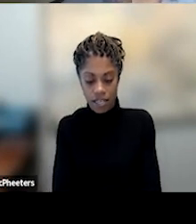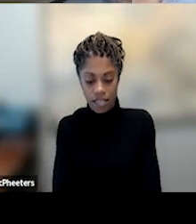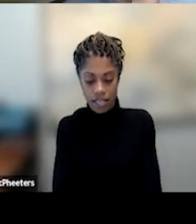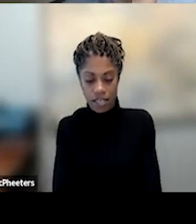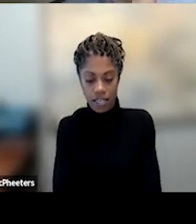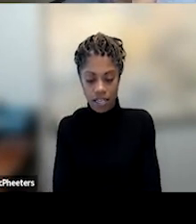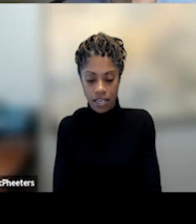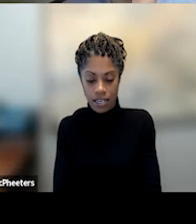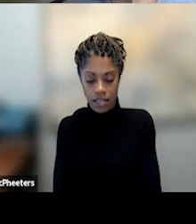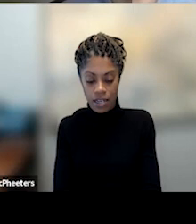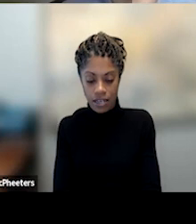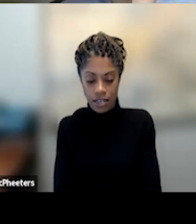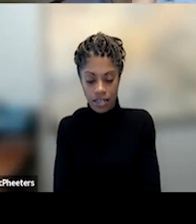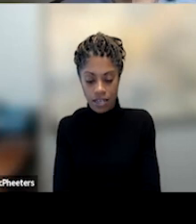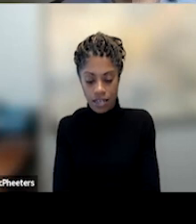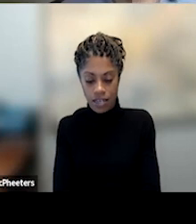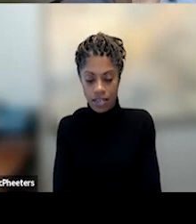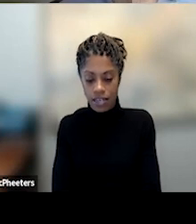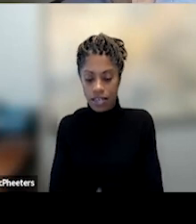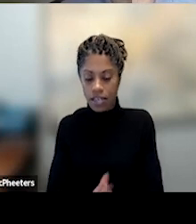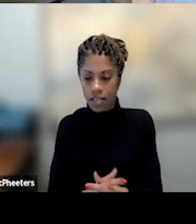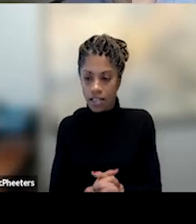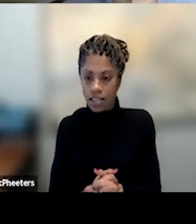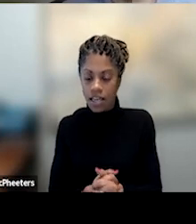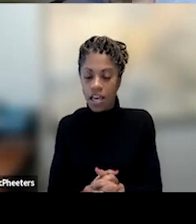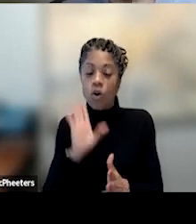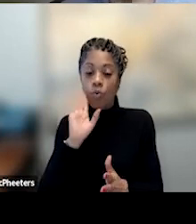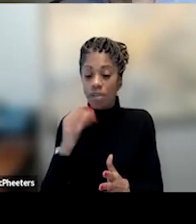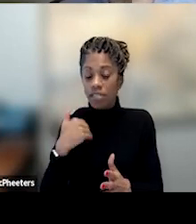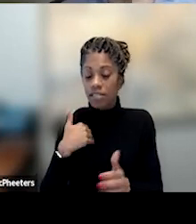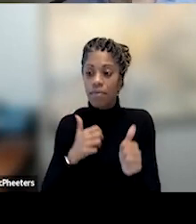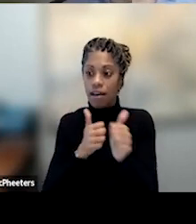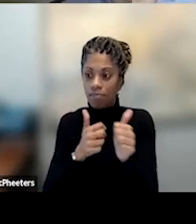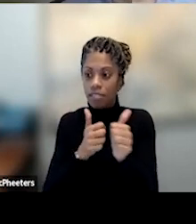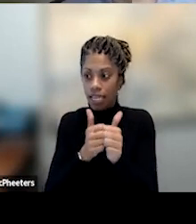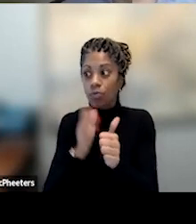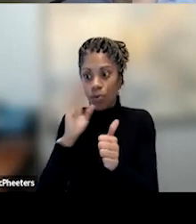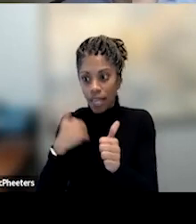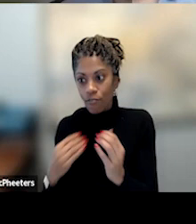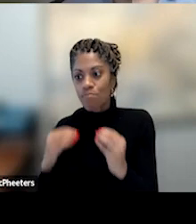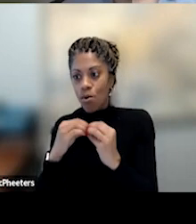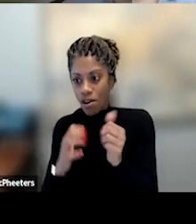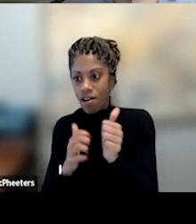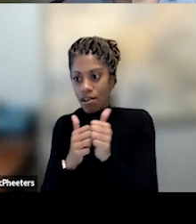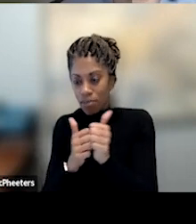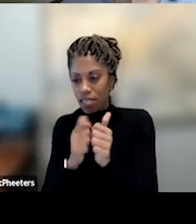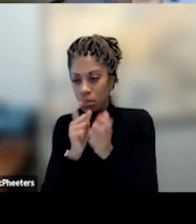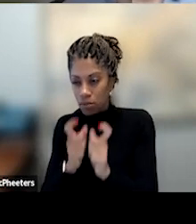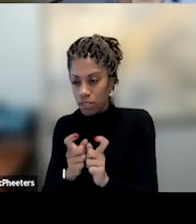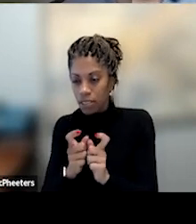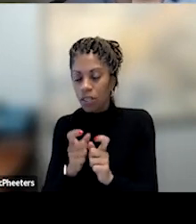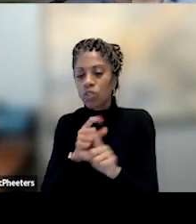looked at it in a while, there are a few updates. We'll be making more updates. So it's sort of a